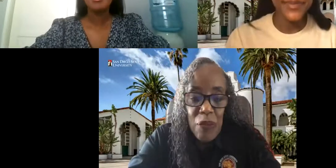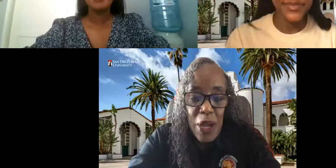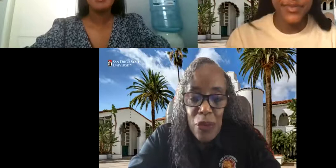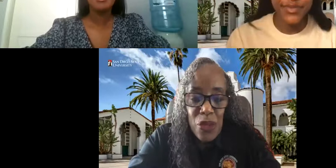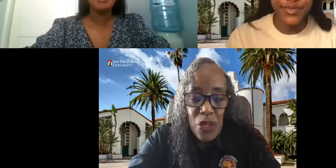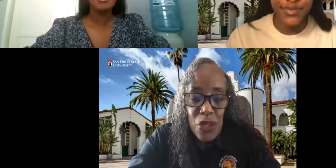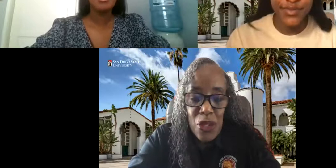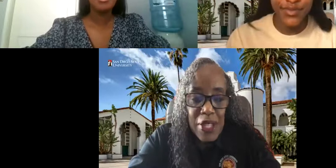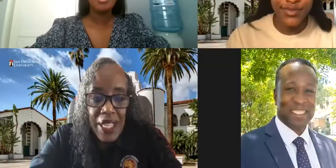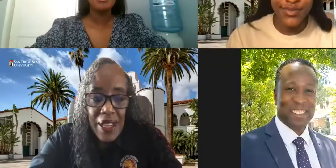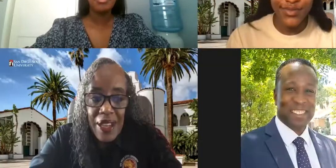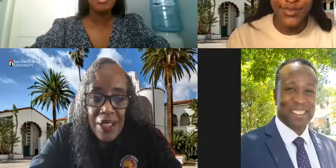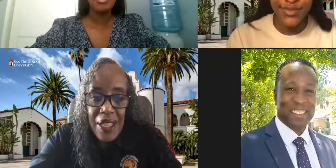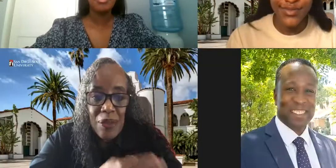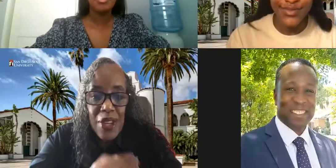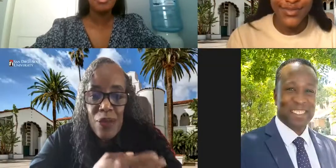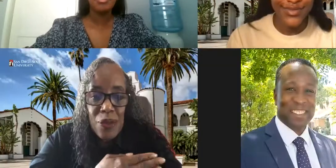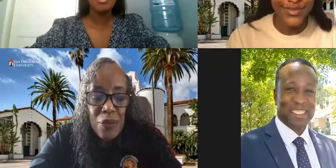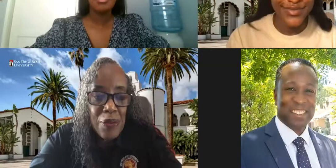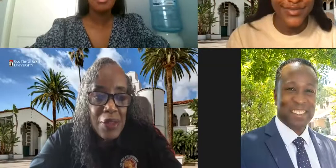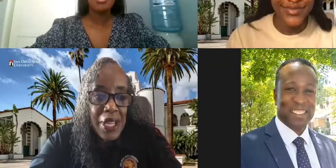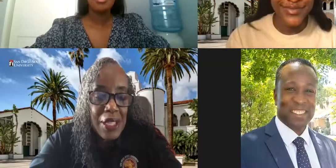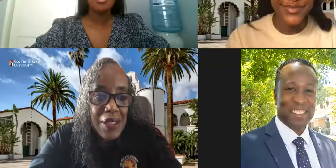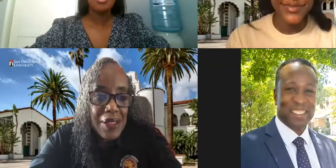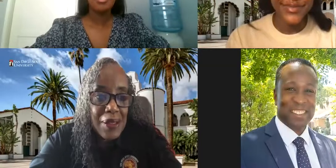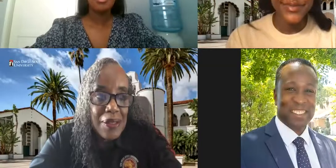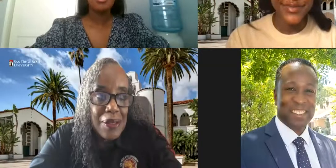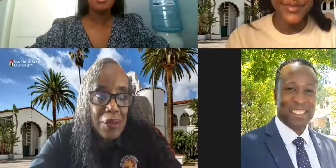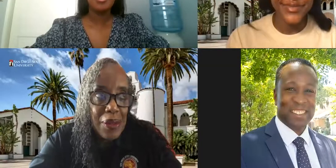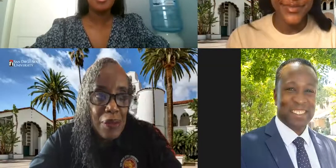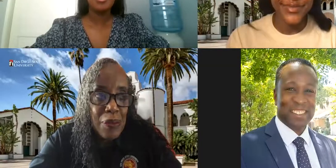And I write poetry, but I can't ever